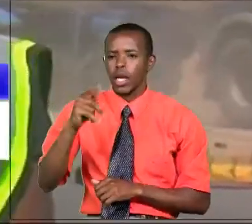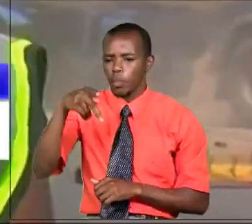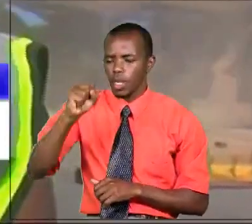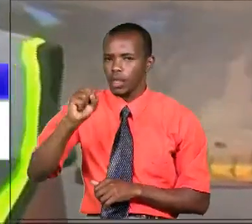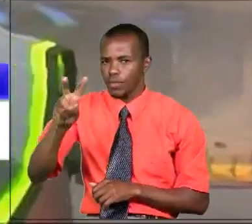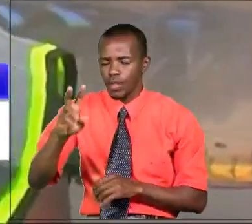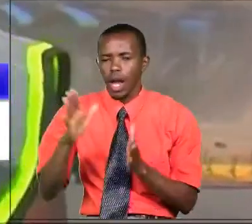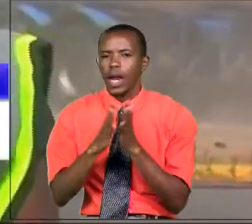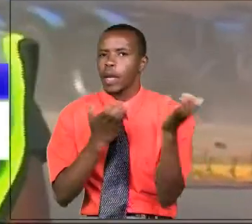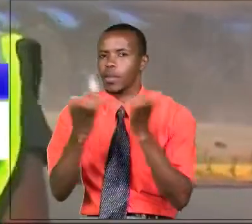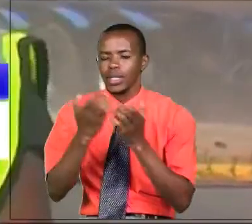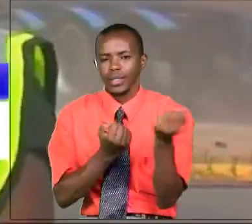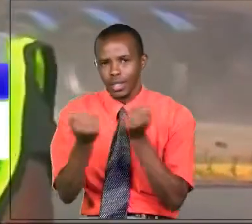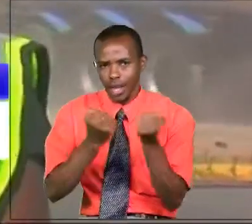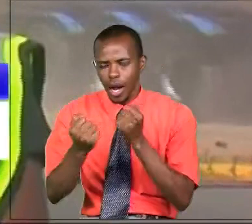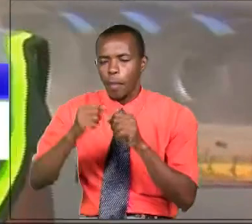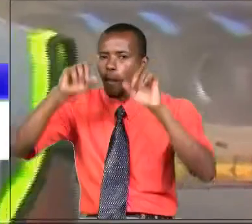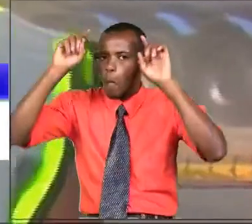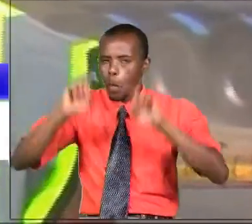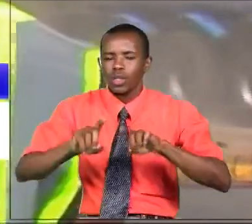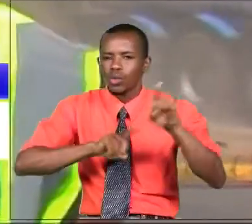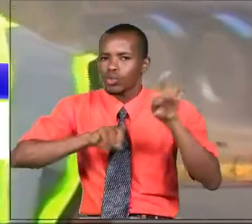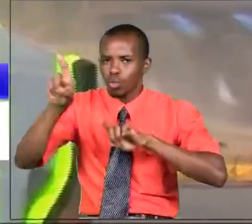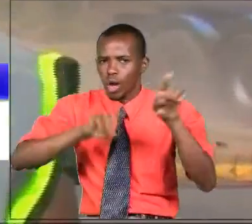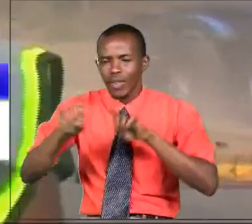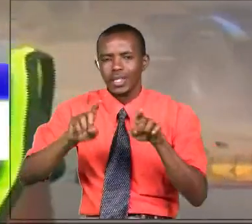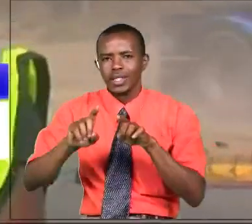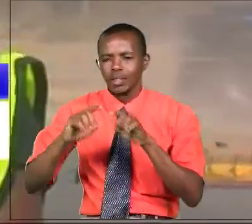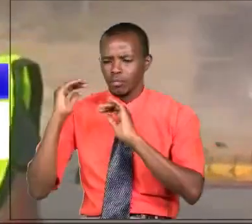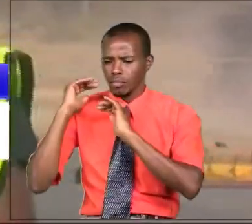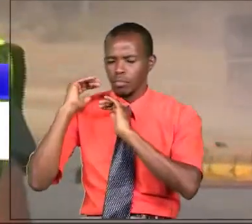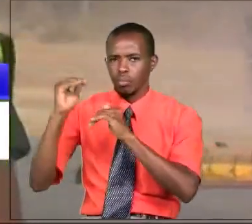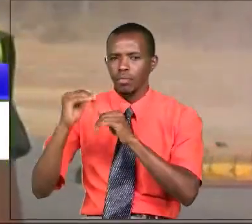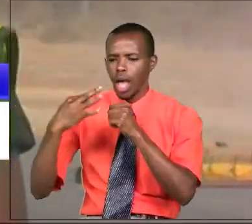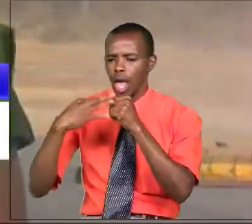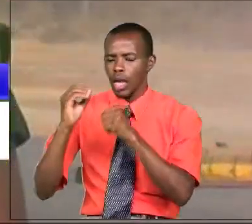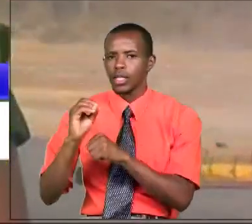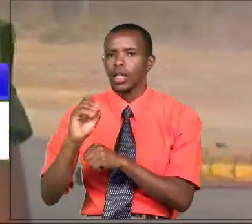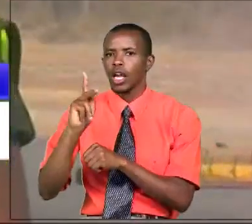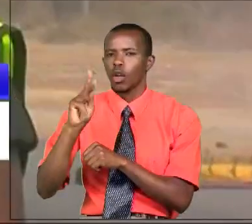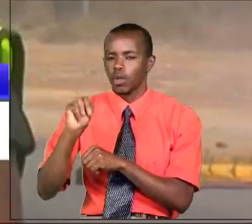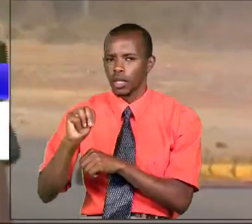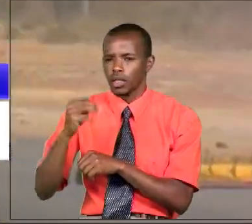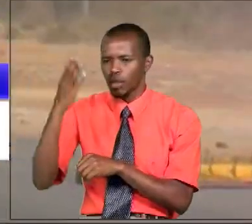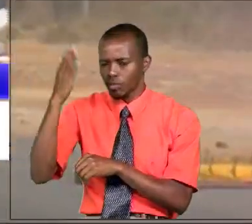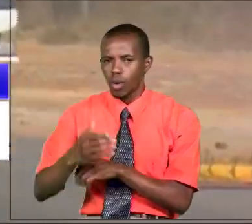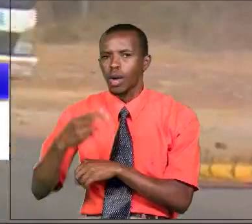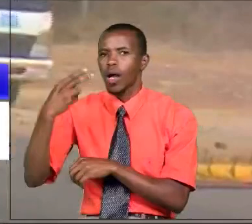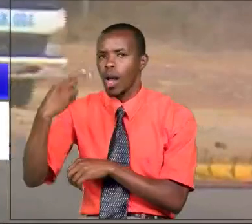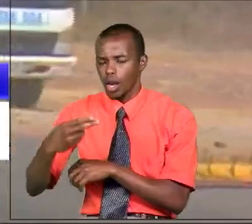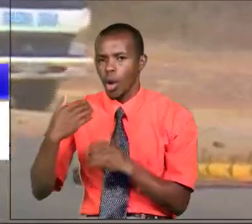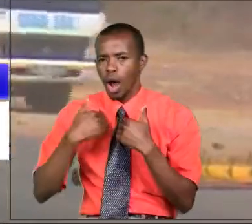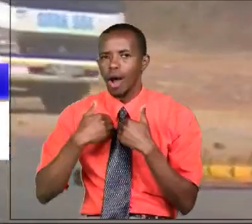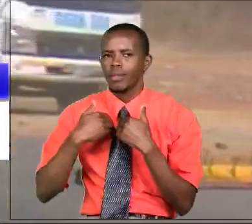and commercial vehicles, they are supposed to travel at a maximum speed of 80 kilometers per hour. So that is why we have also the